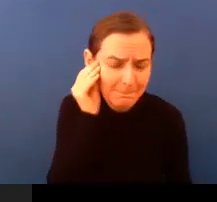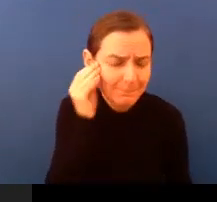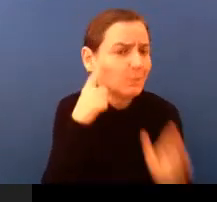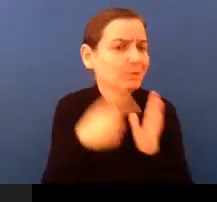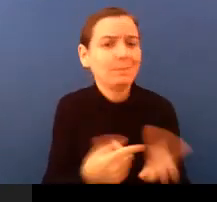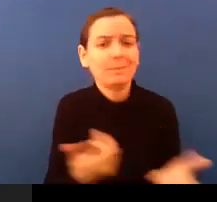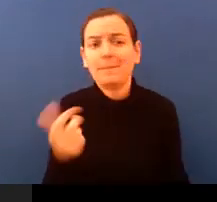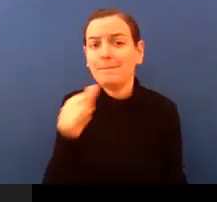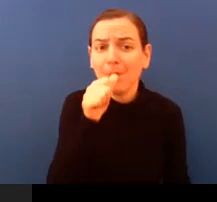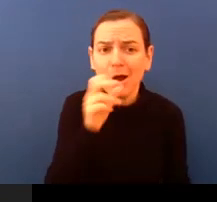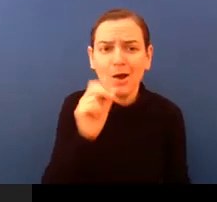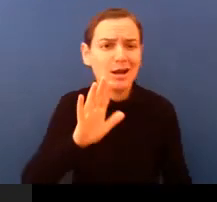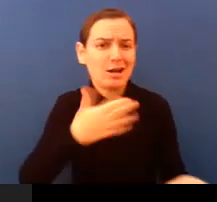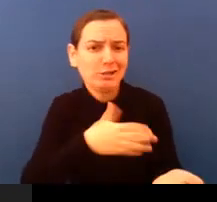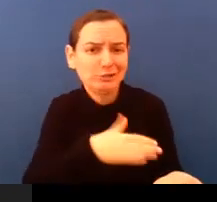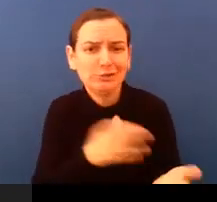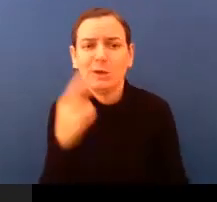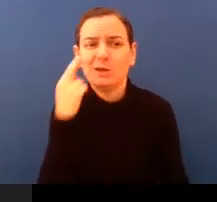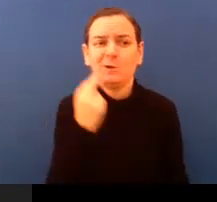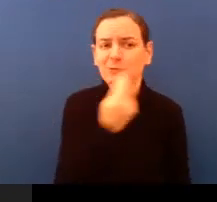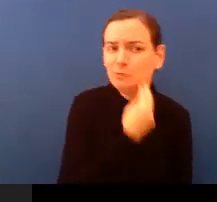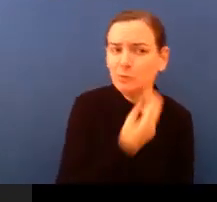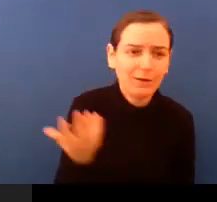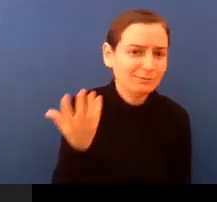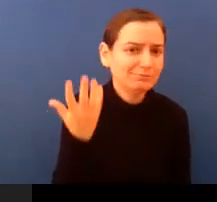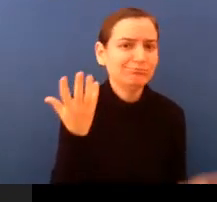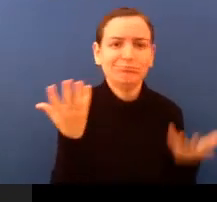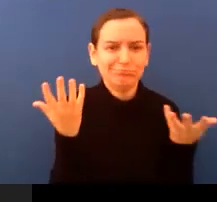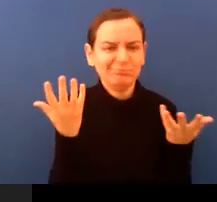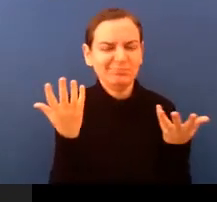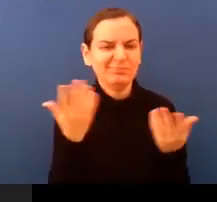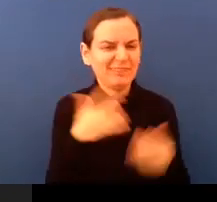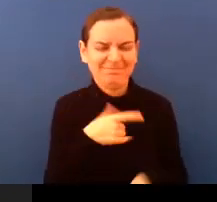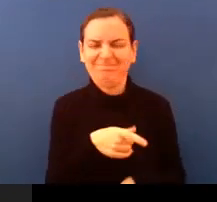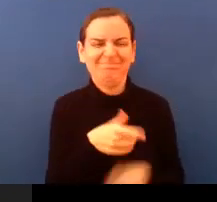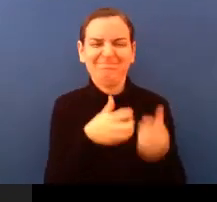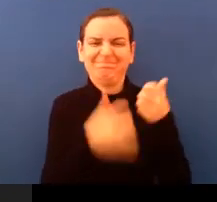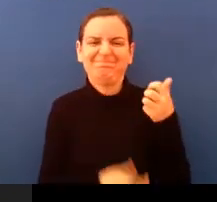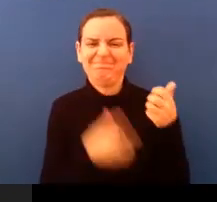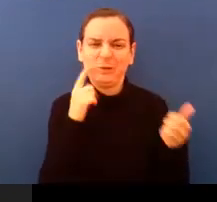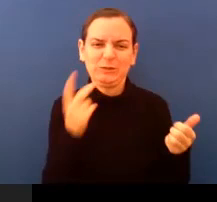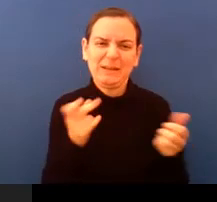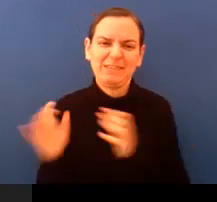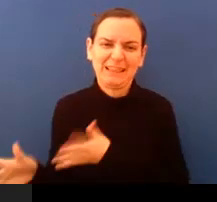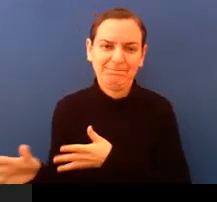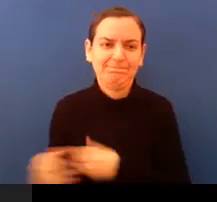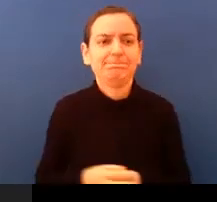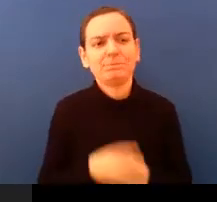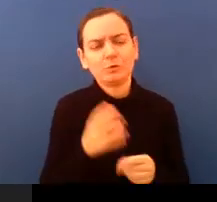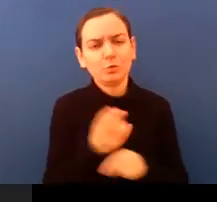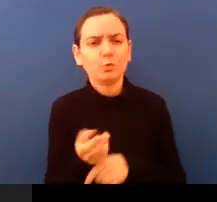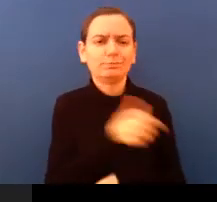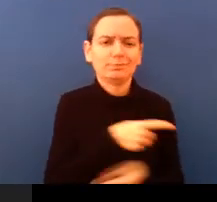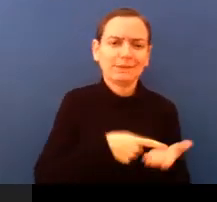best for you and the dog. Recreational activities. When I go on my trips for Ski for Light, I have a number of guide